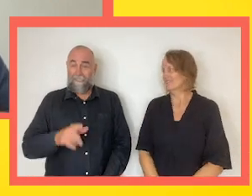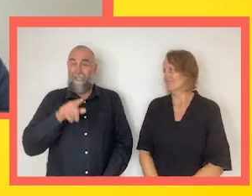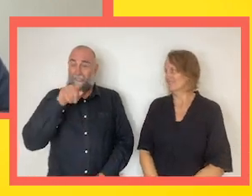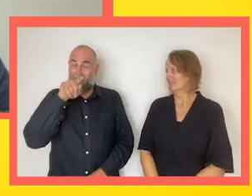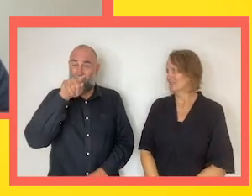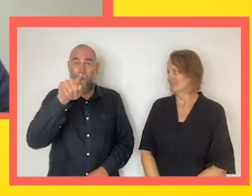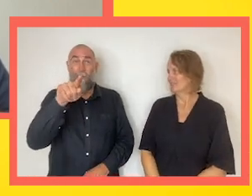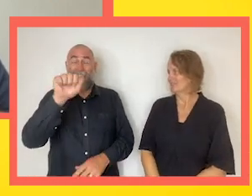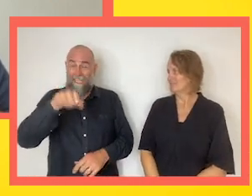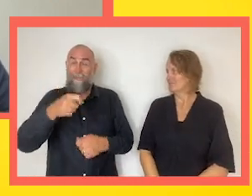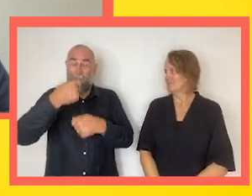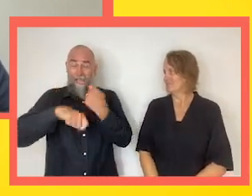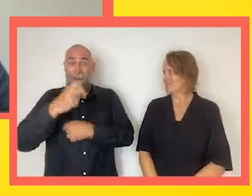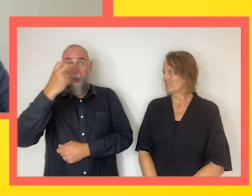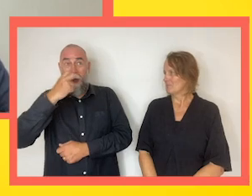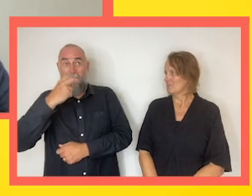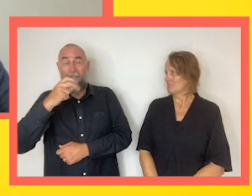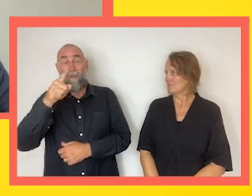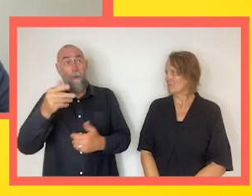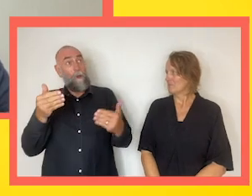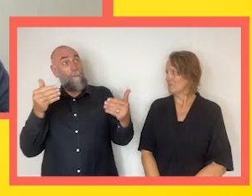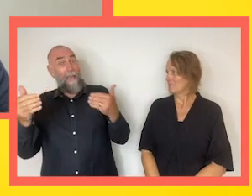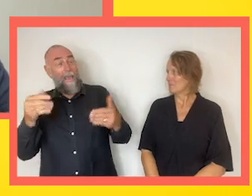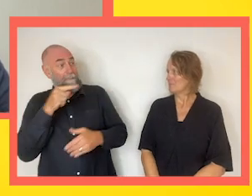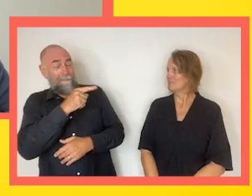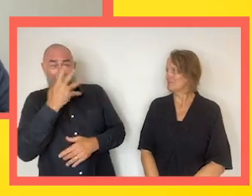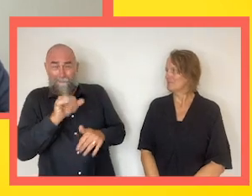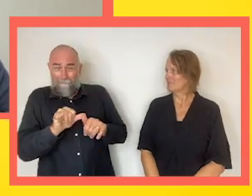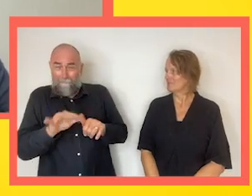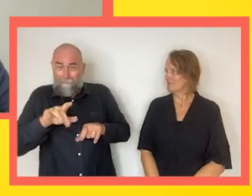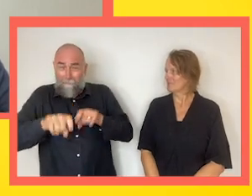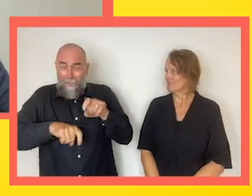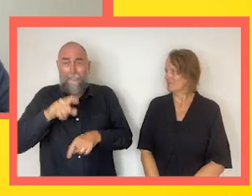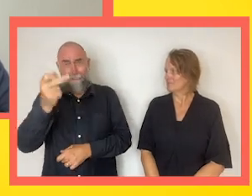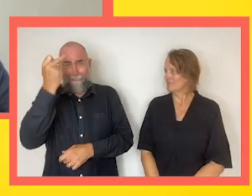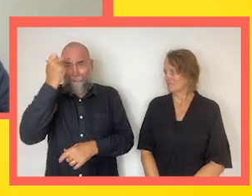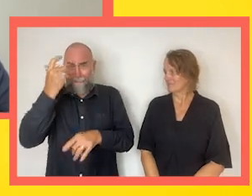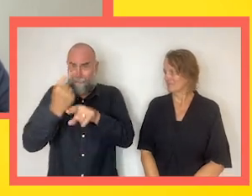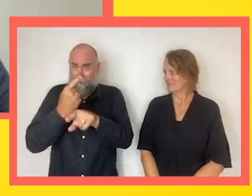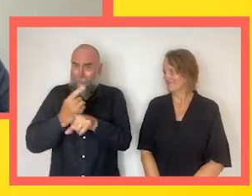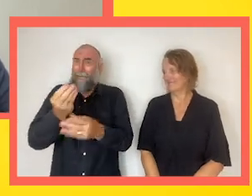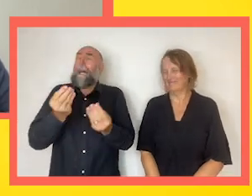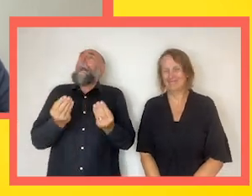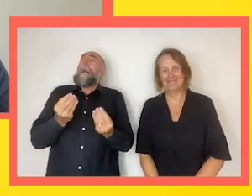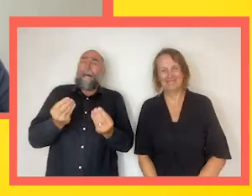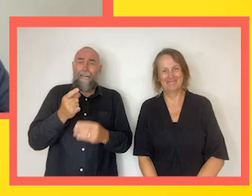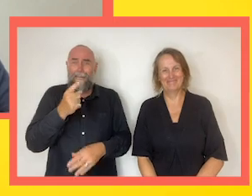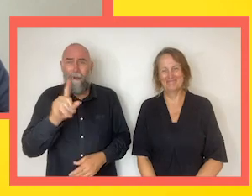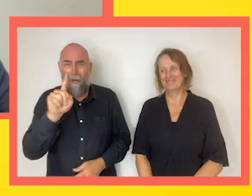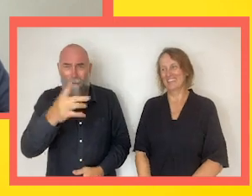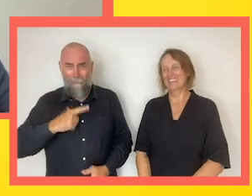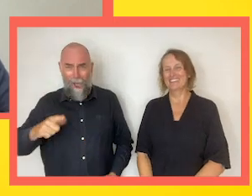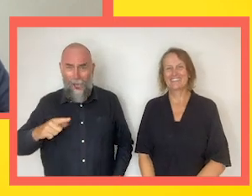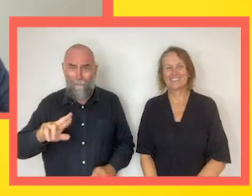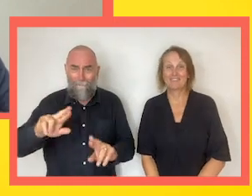you don't get older and then compare yourself to some of the greatest athletes of the Paralympic movement. What